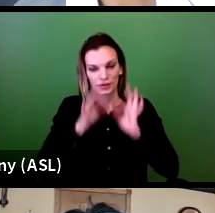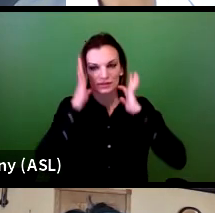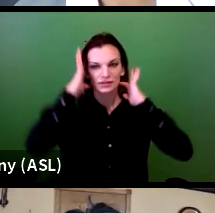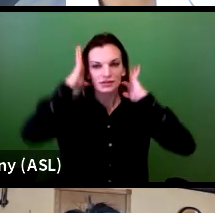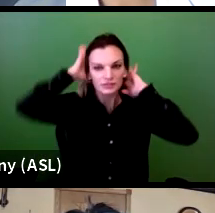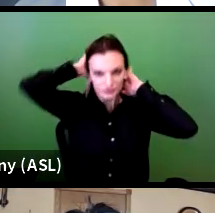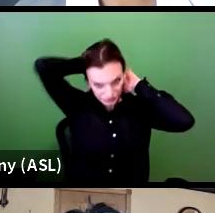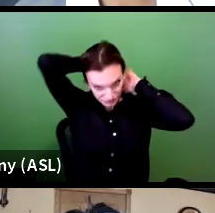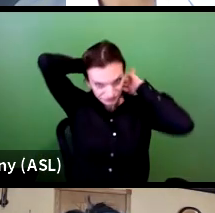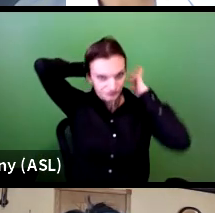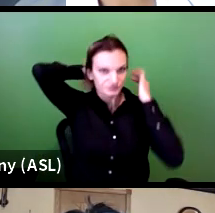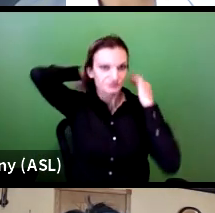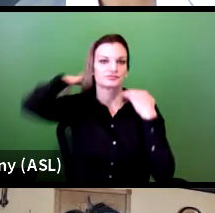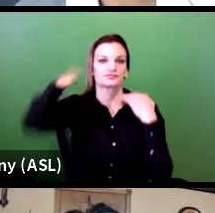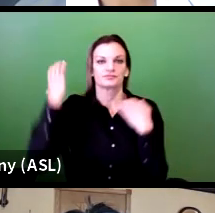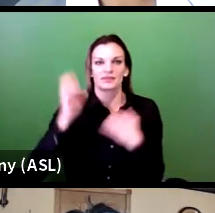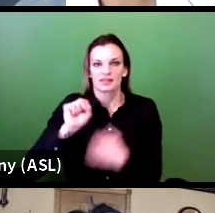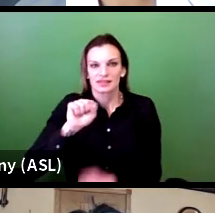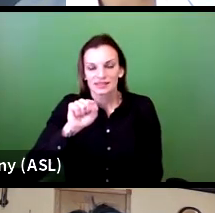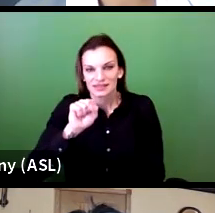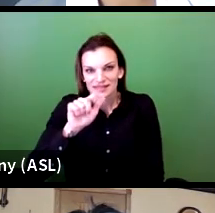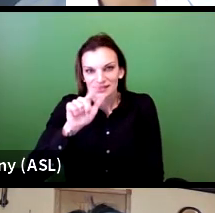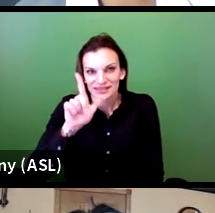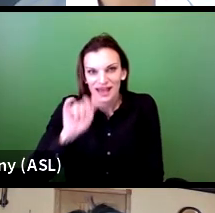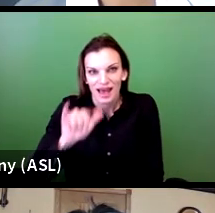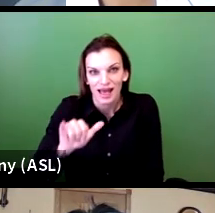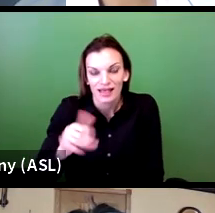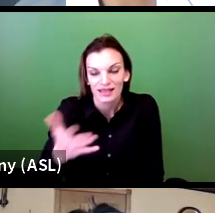Okay, Sally, where'd you go?